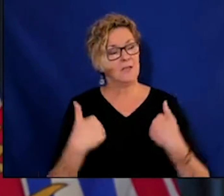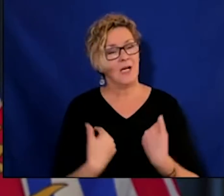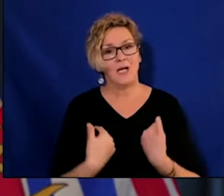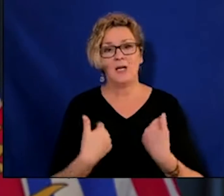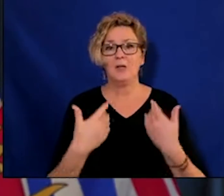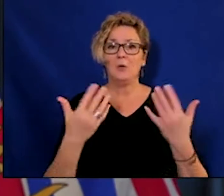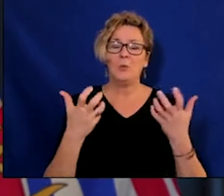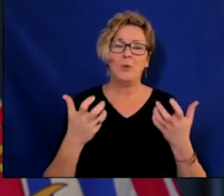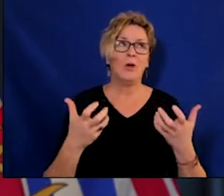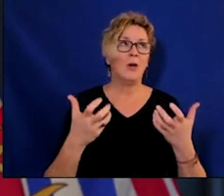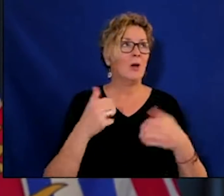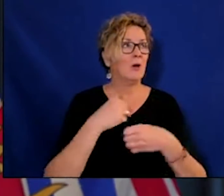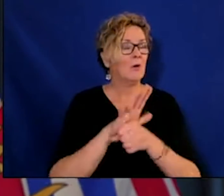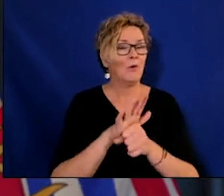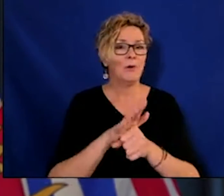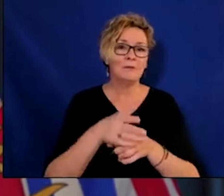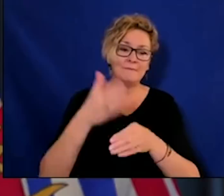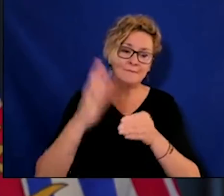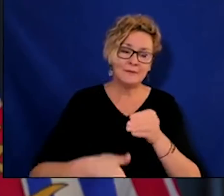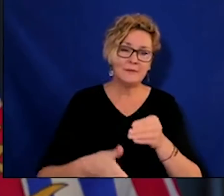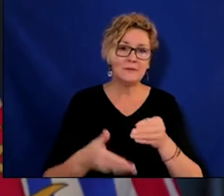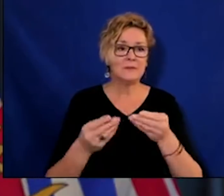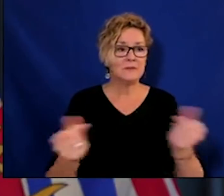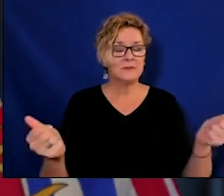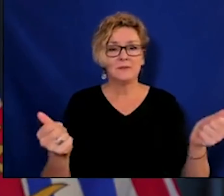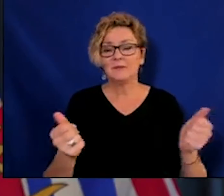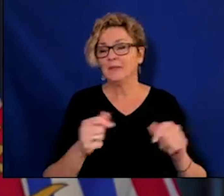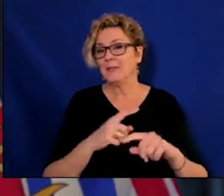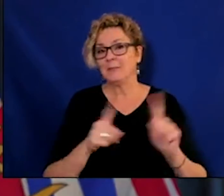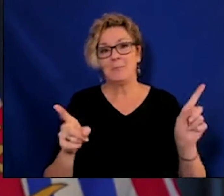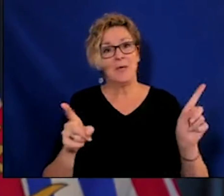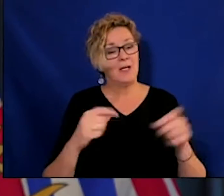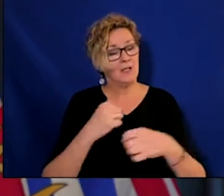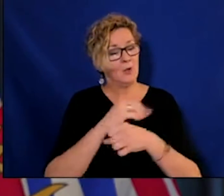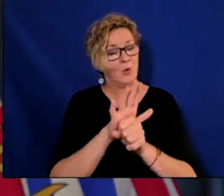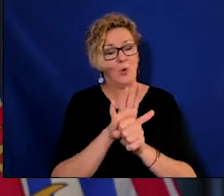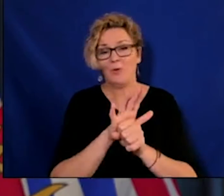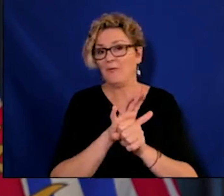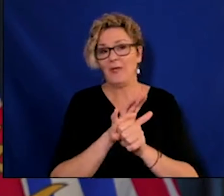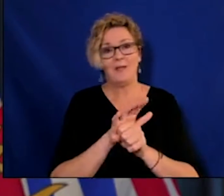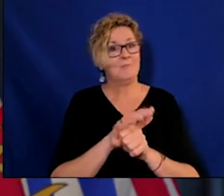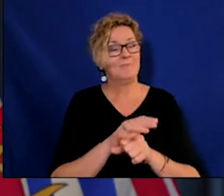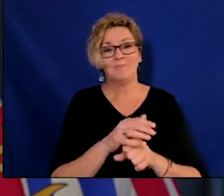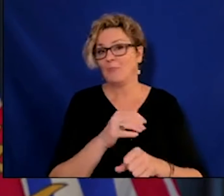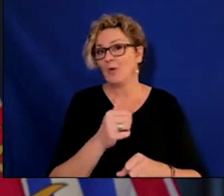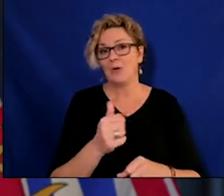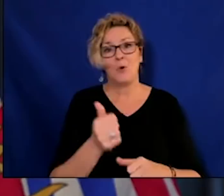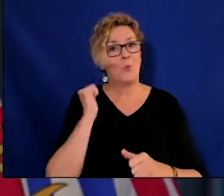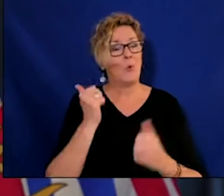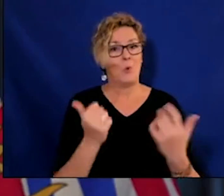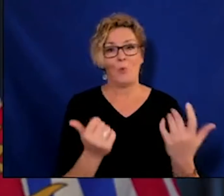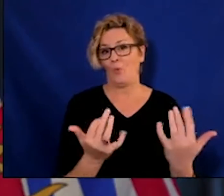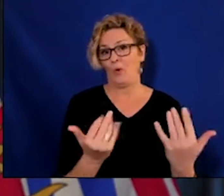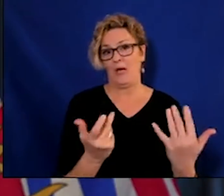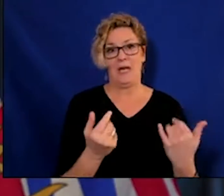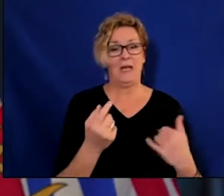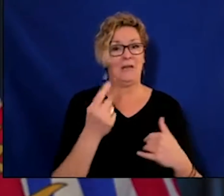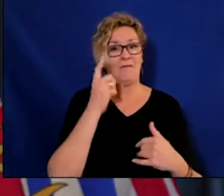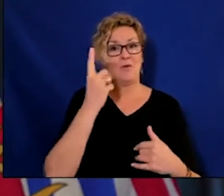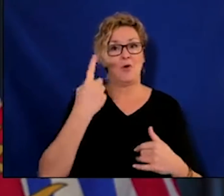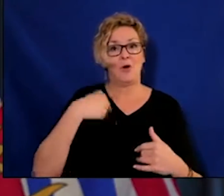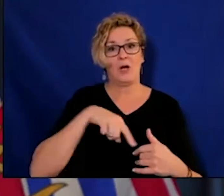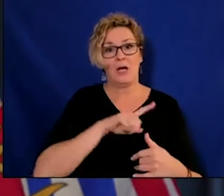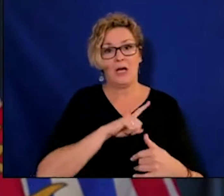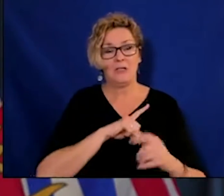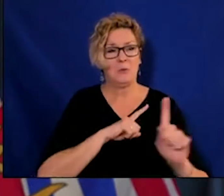care with. It spreads quickly and doesn't wait for us to catch up. I say this not to give